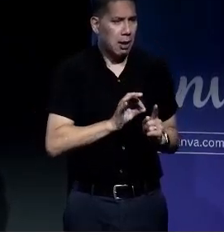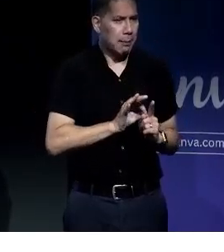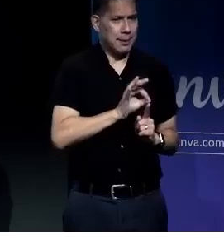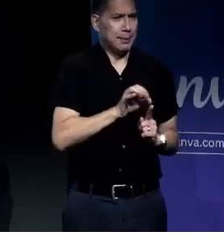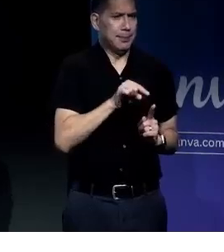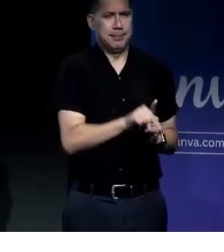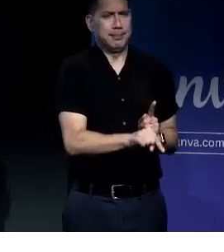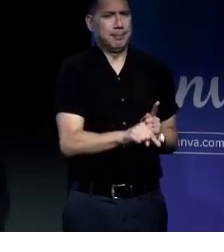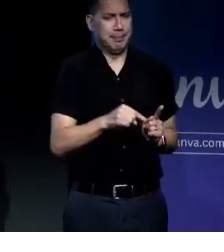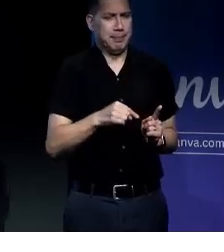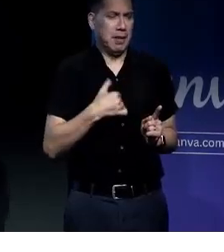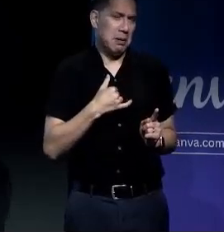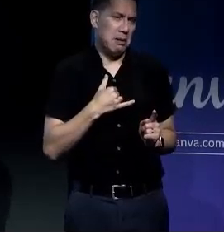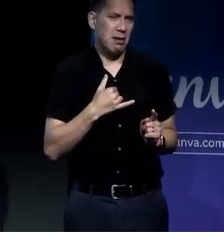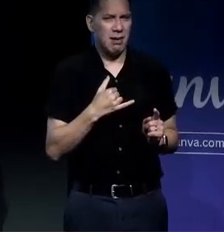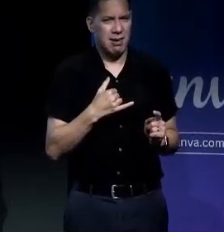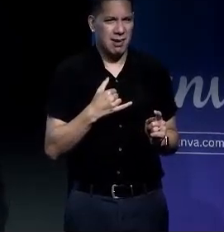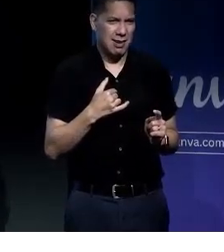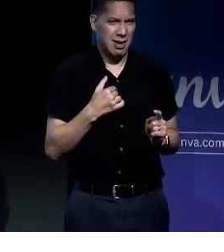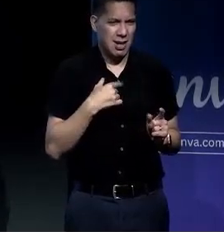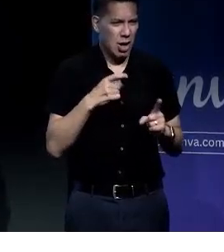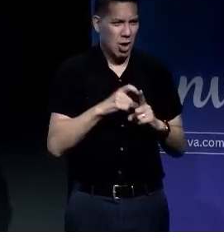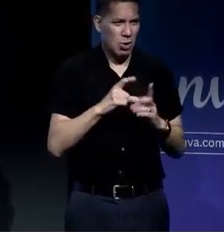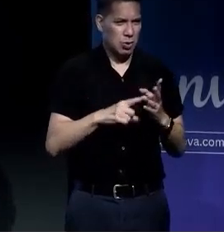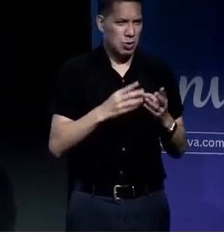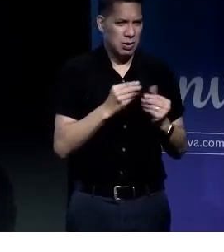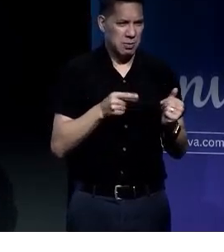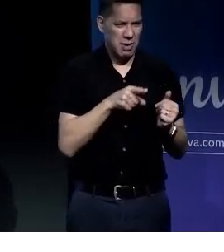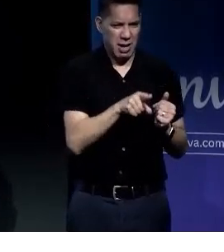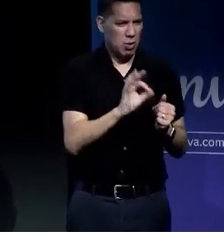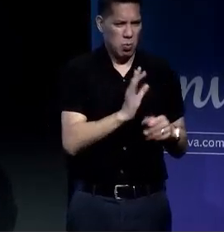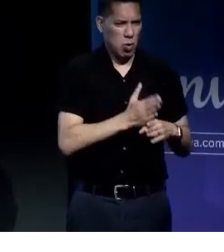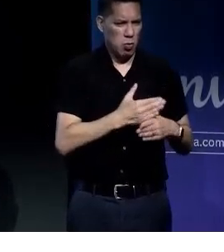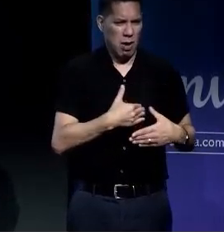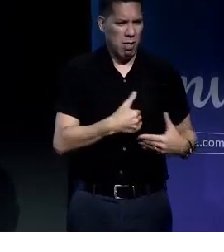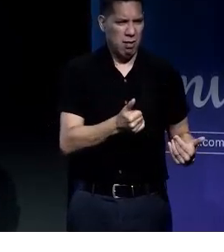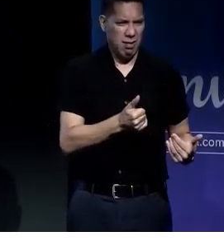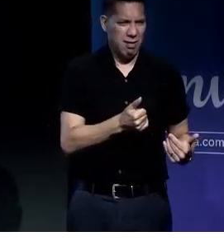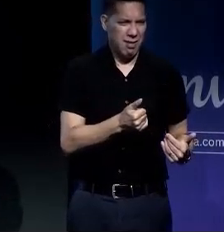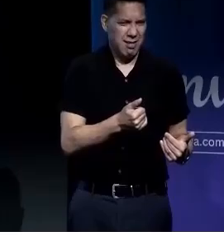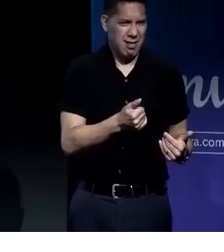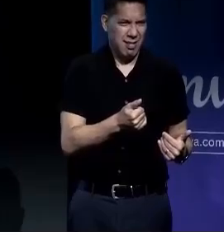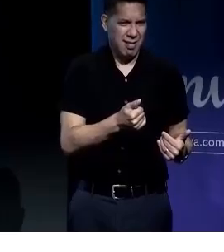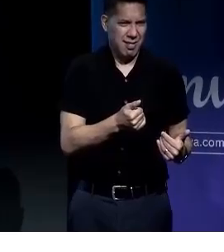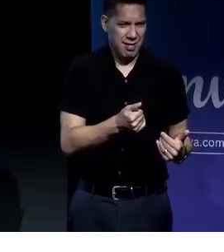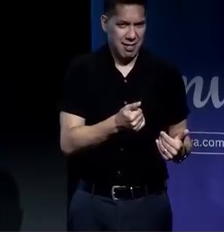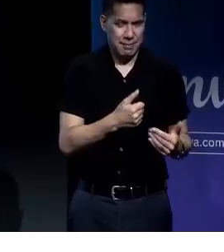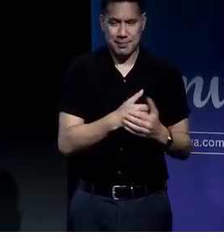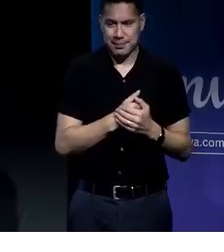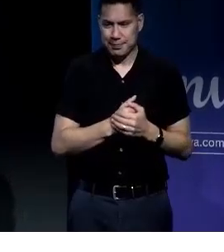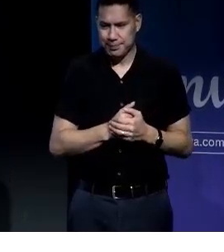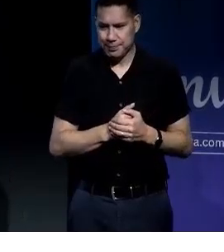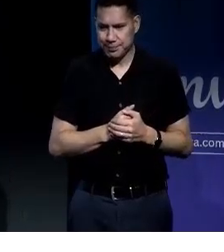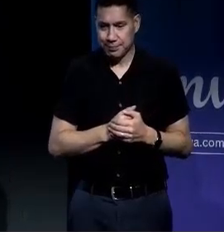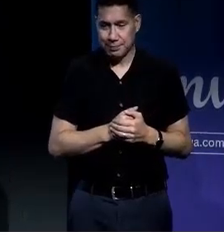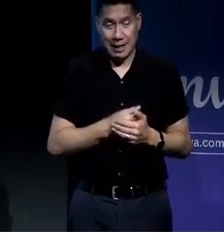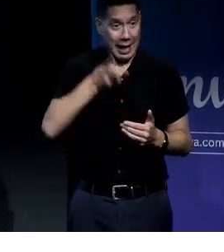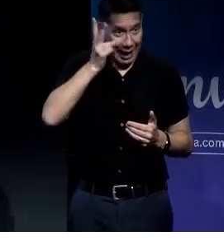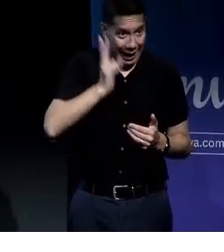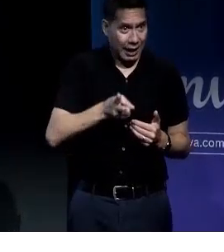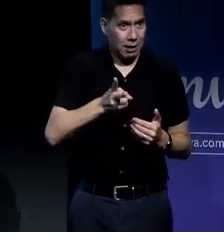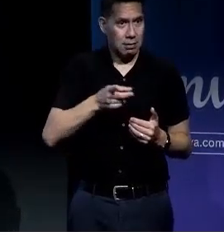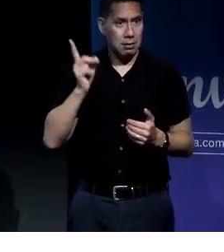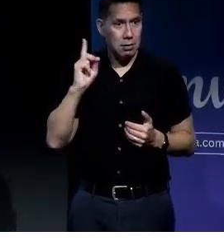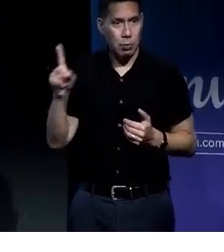probably go do some, I don't know, I would do something, but that one didn't work super well, where it worked fine in the light mode. And here it is again with